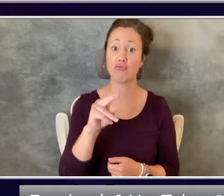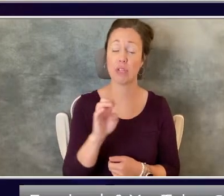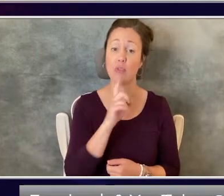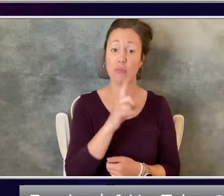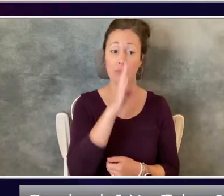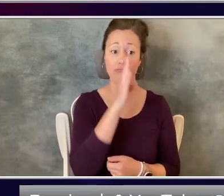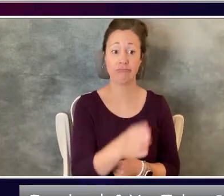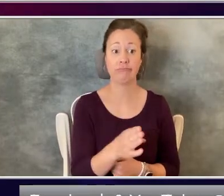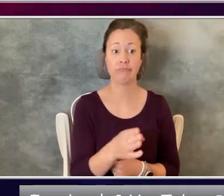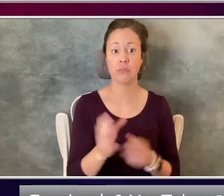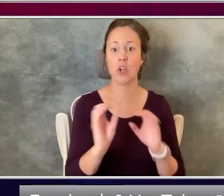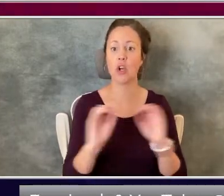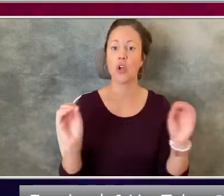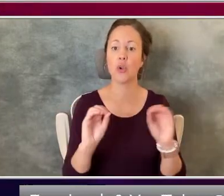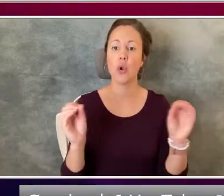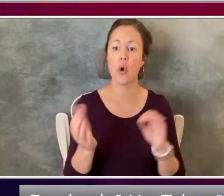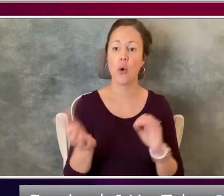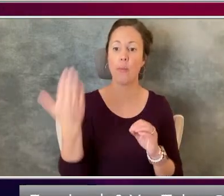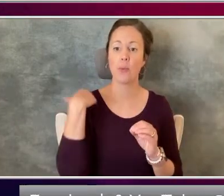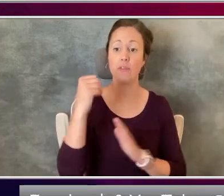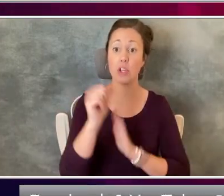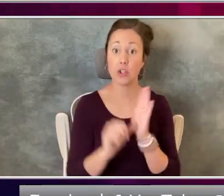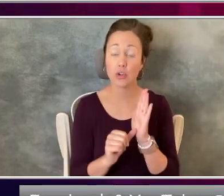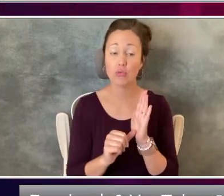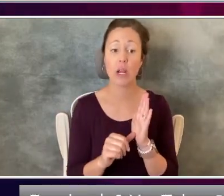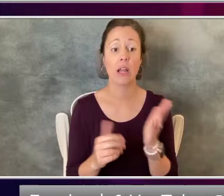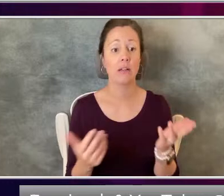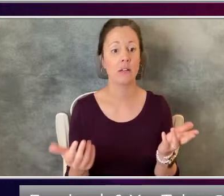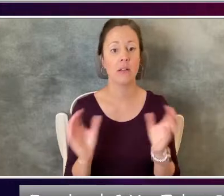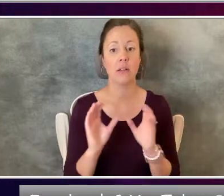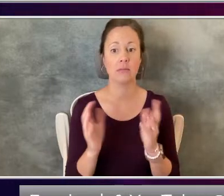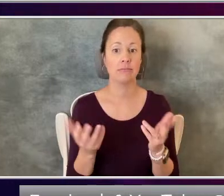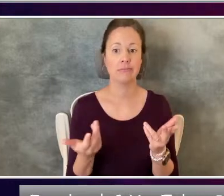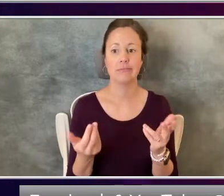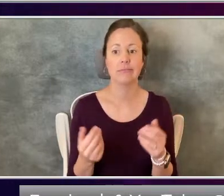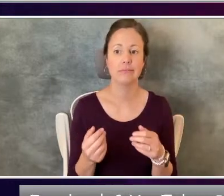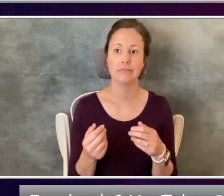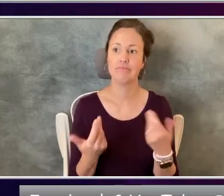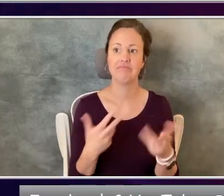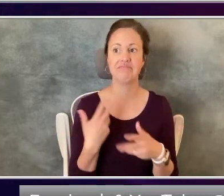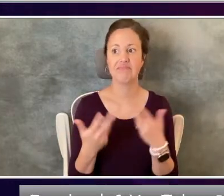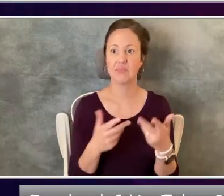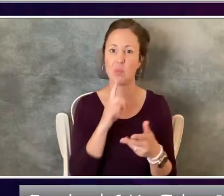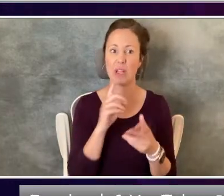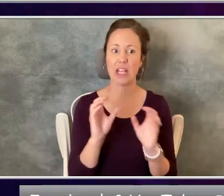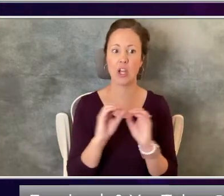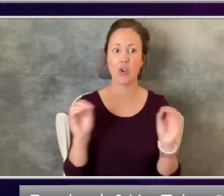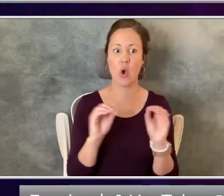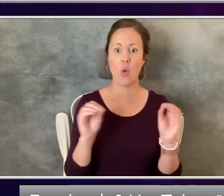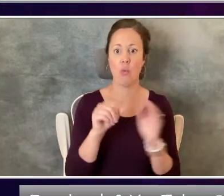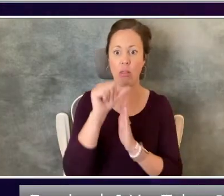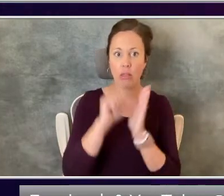surgery. There's no sort of dissection that needed to be done, and then